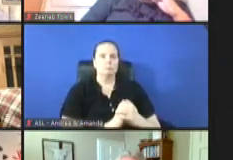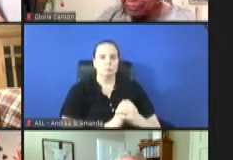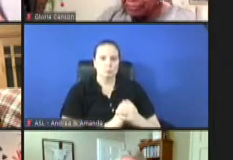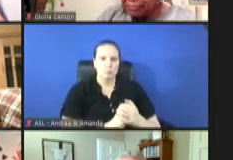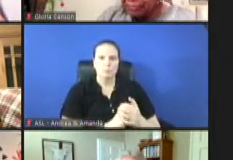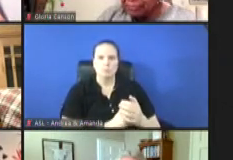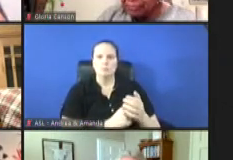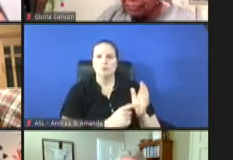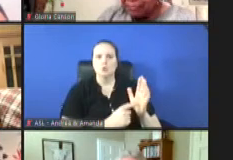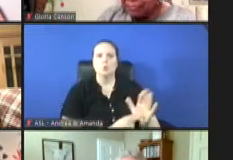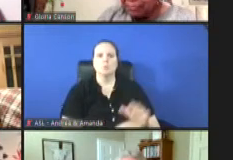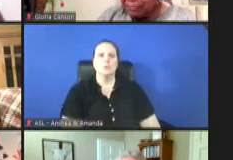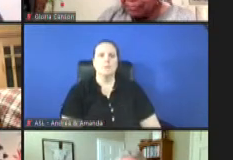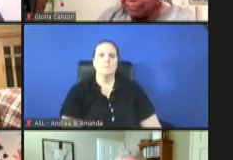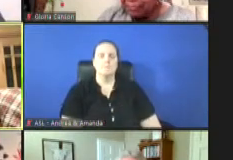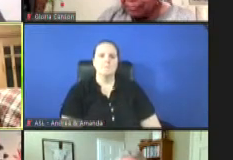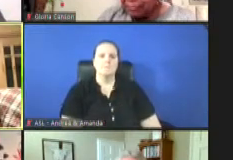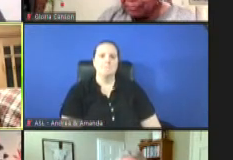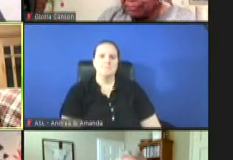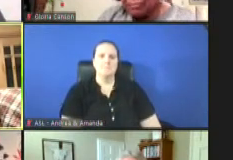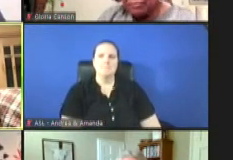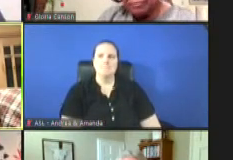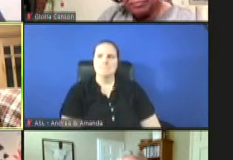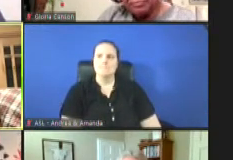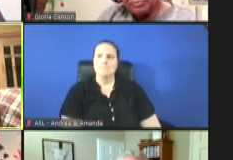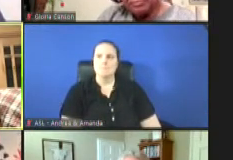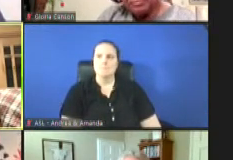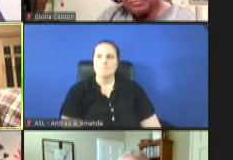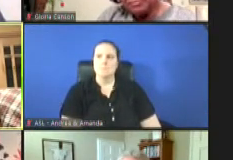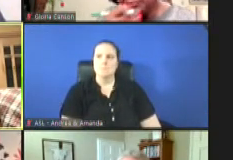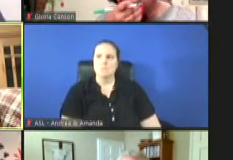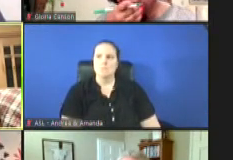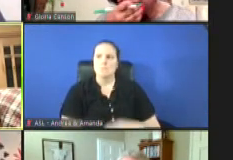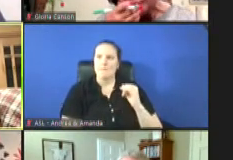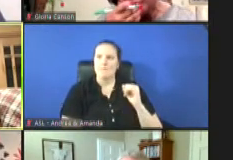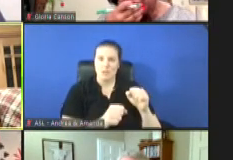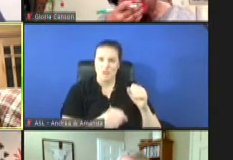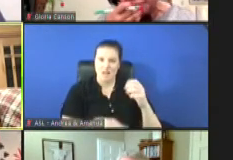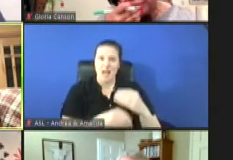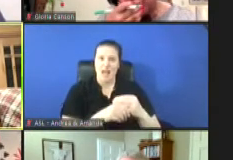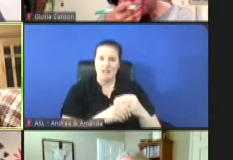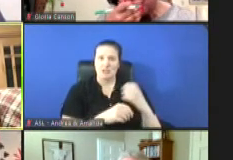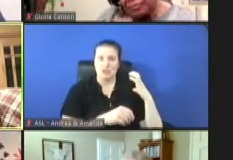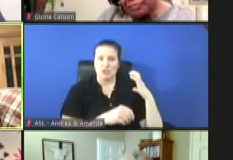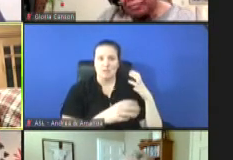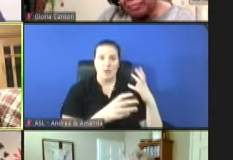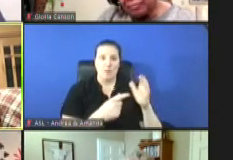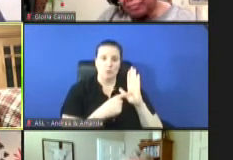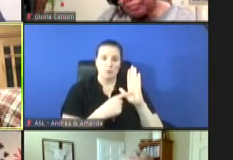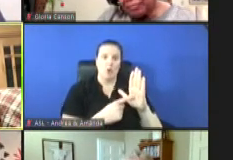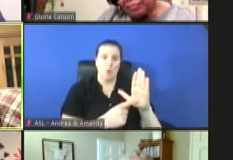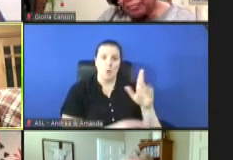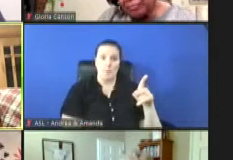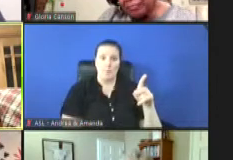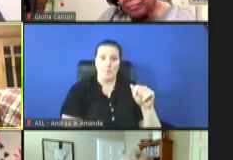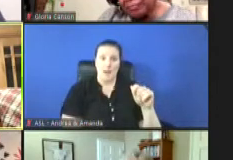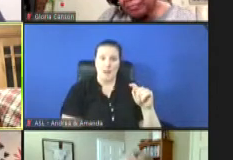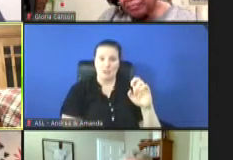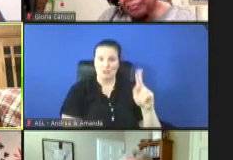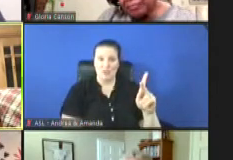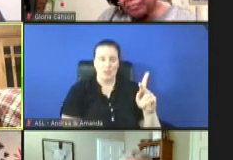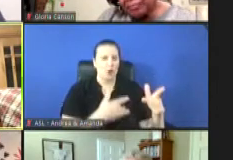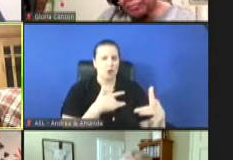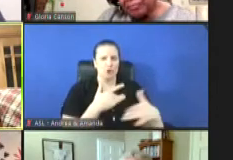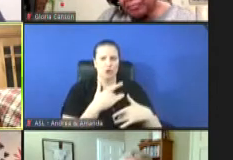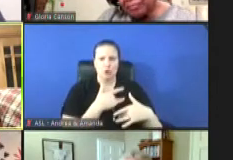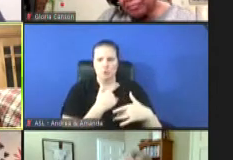delivers. And if I could add to that, Chief, I also want to acknowledge, Patrick, the concern you raised,